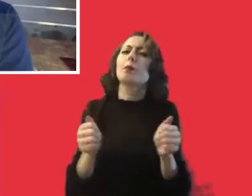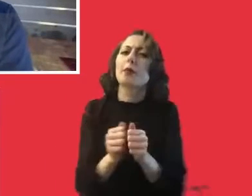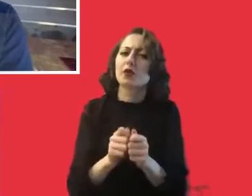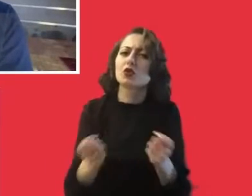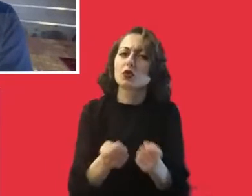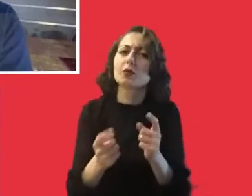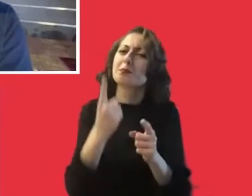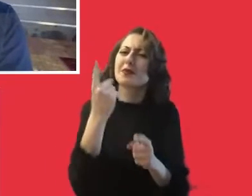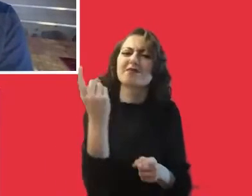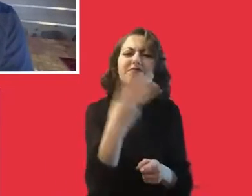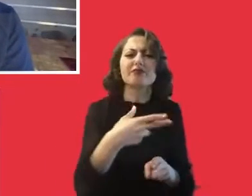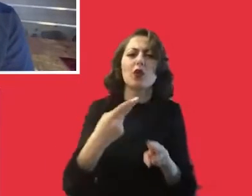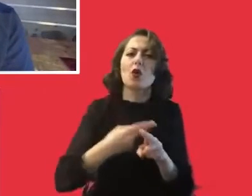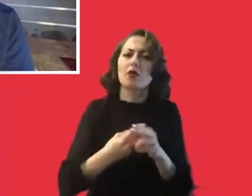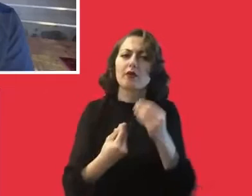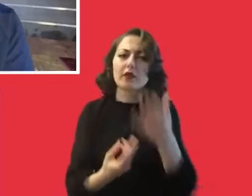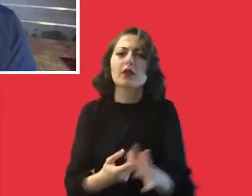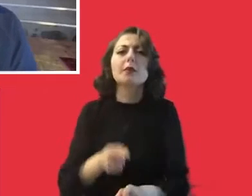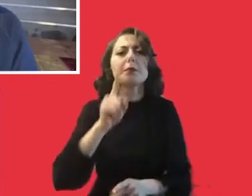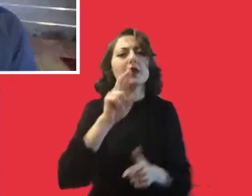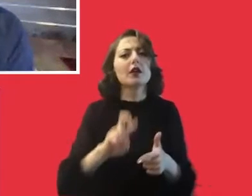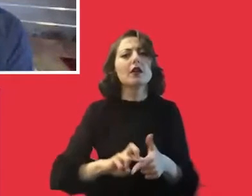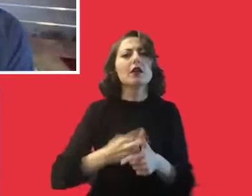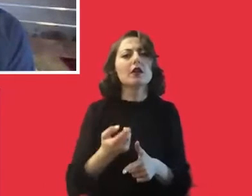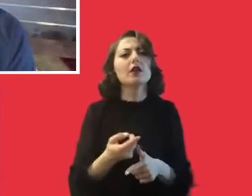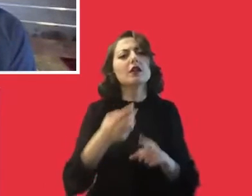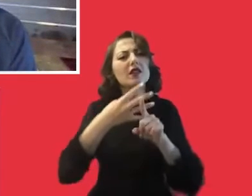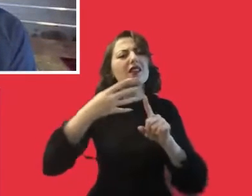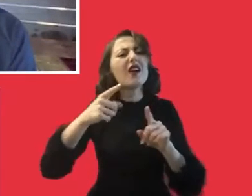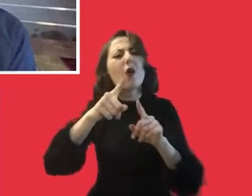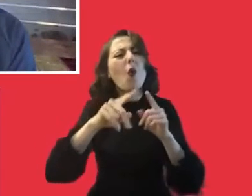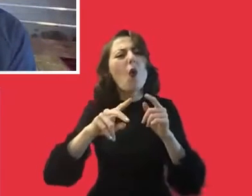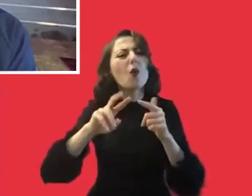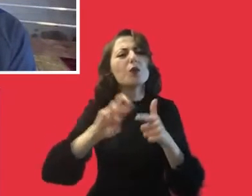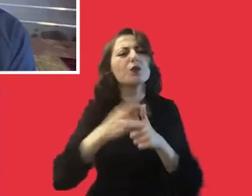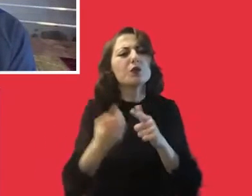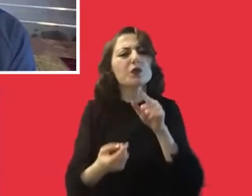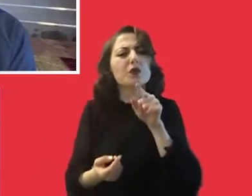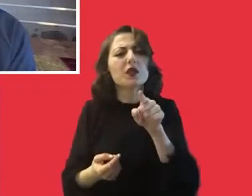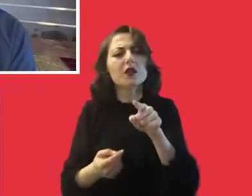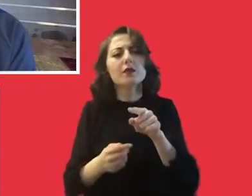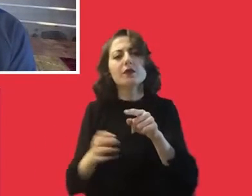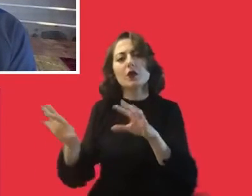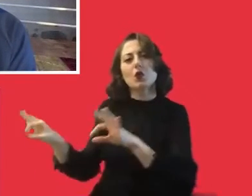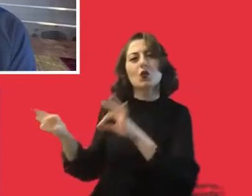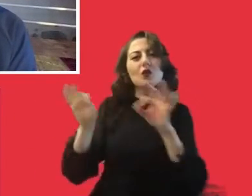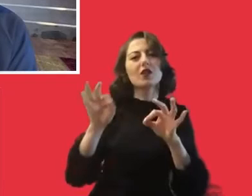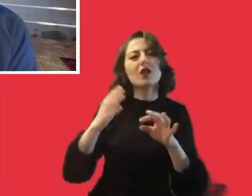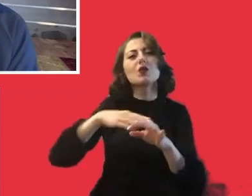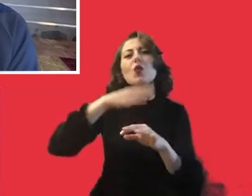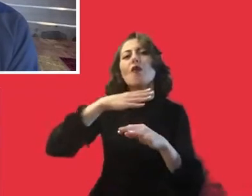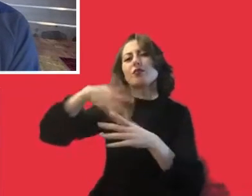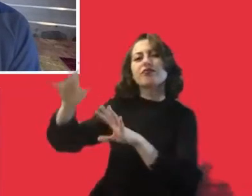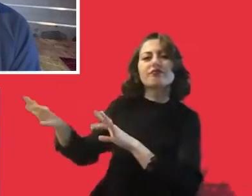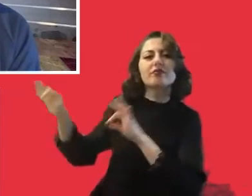a couple of examples. So we have a project. It's called Free Movements, and in this Free Movements, movements, we are working together with